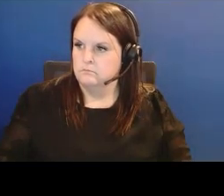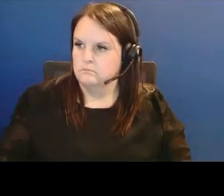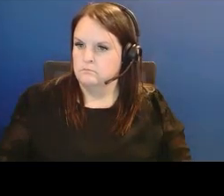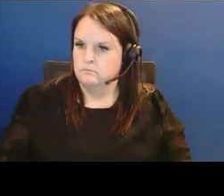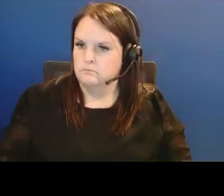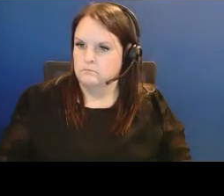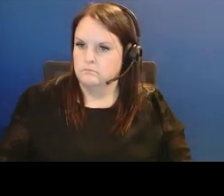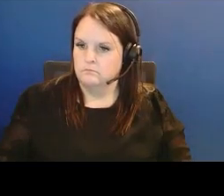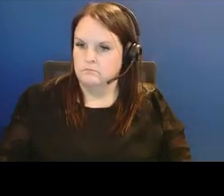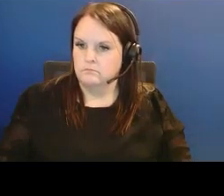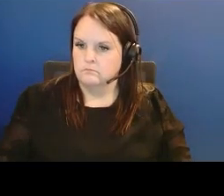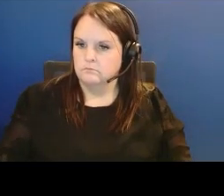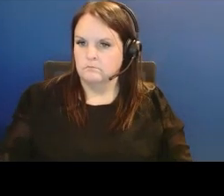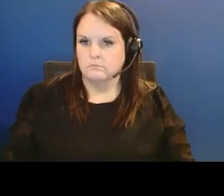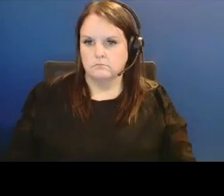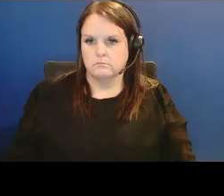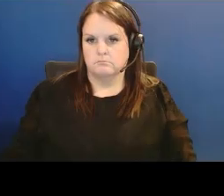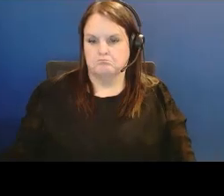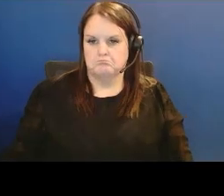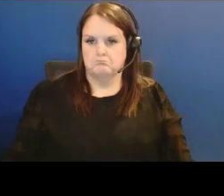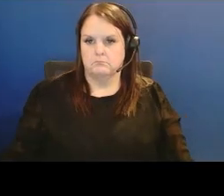interpreters are switching slots, so I want to give them a second.